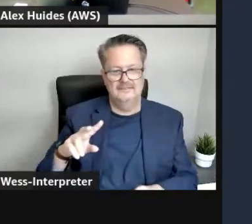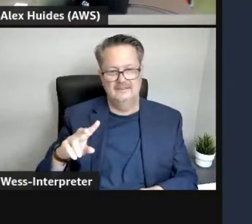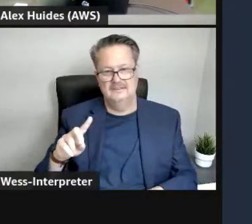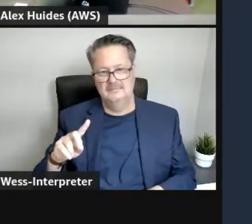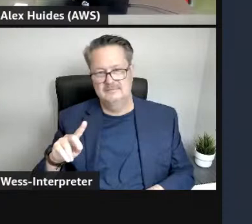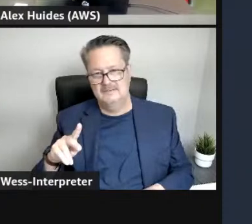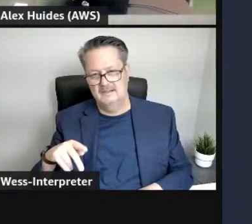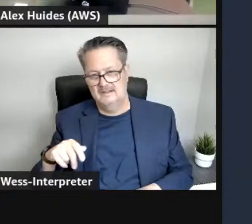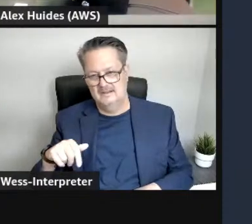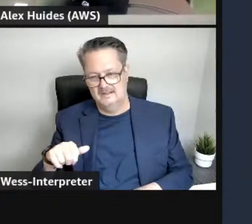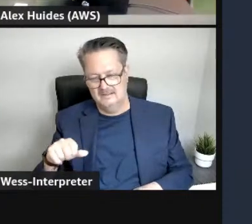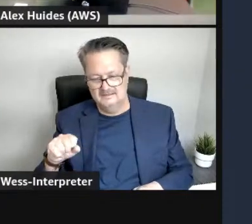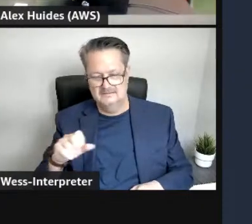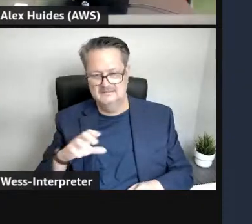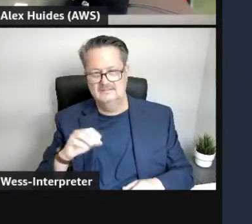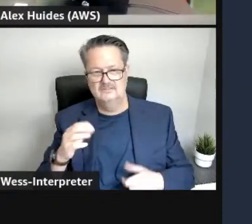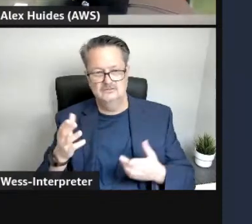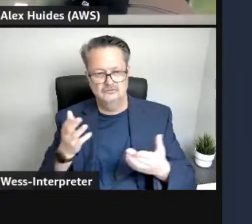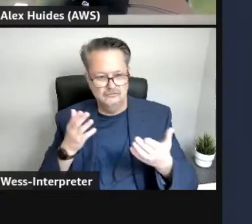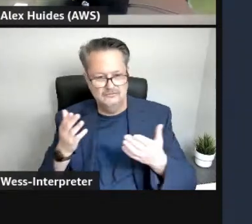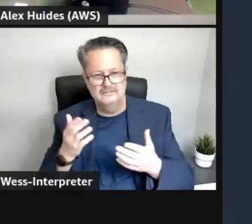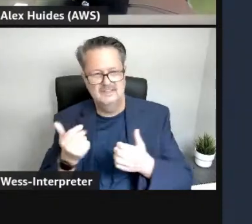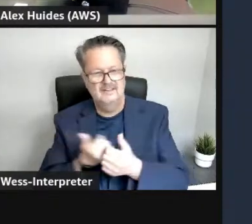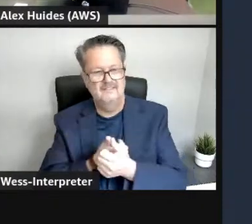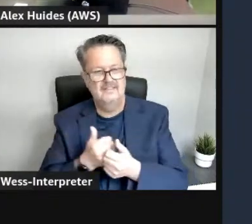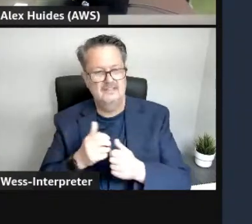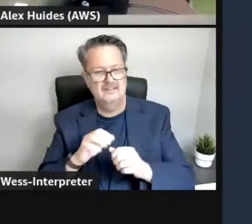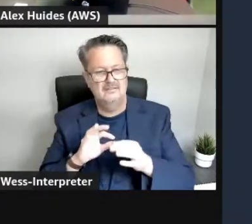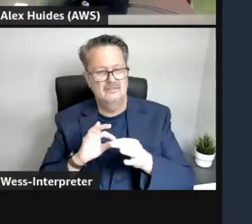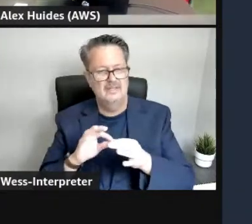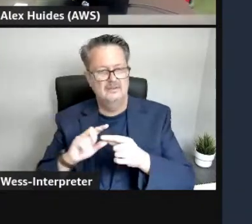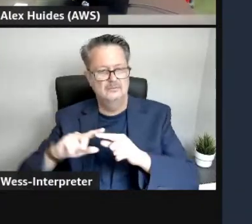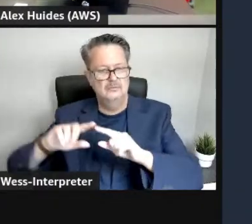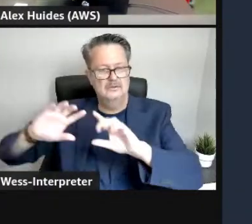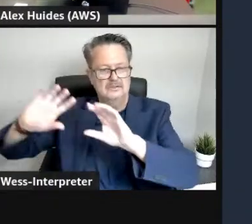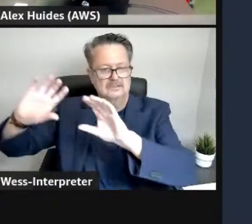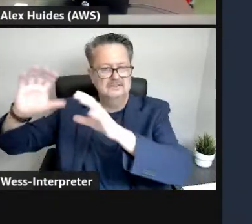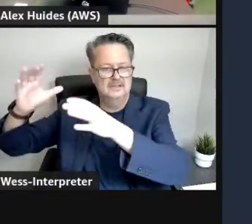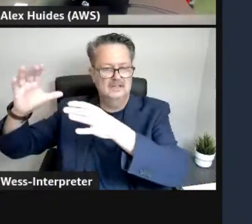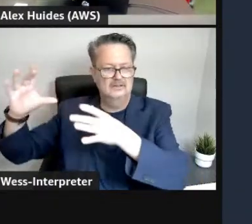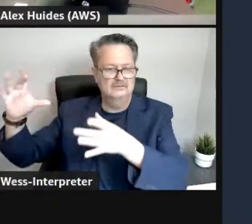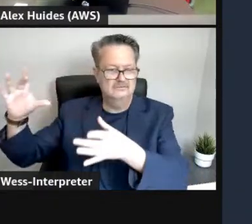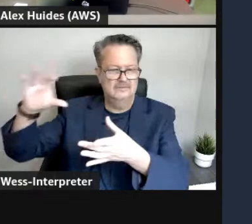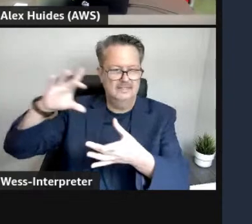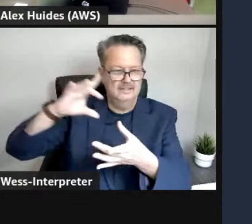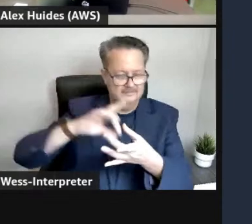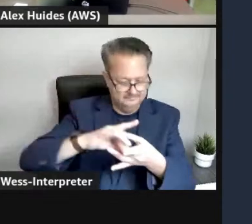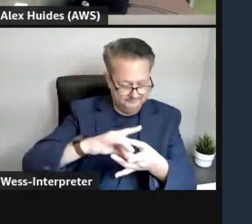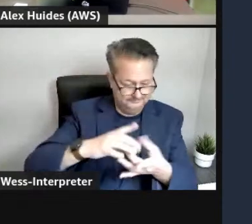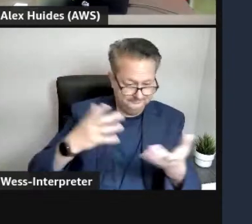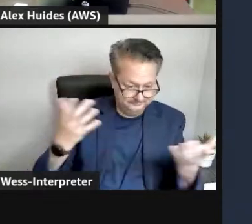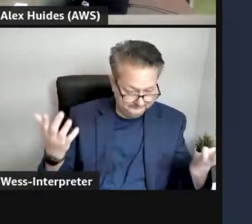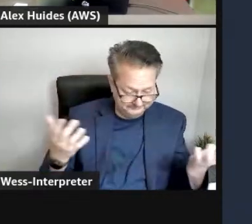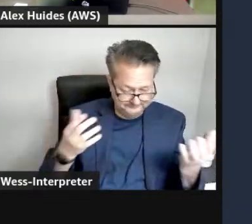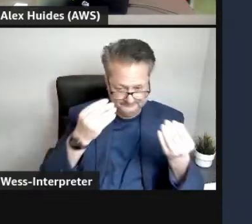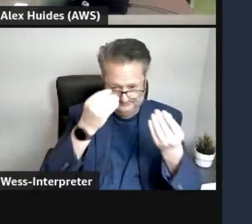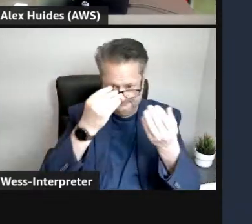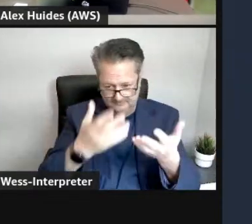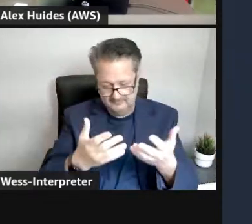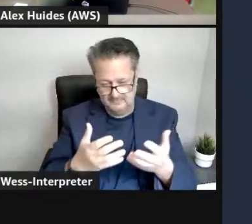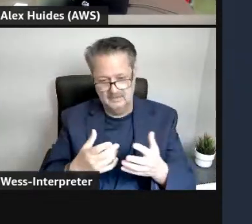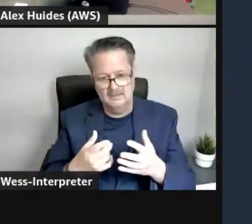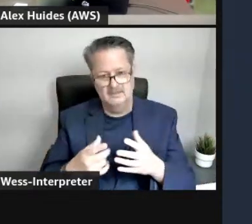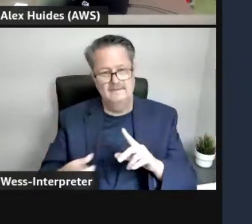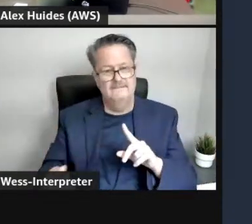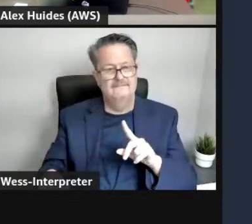meshes, and all things related to containers networking. That being said, we are going to start on our